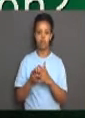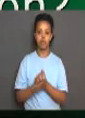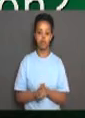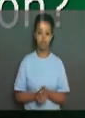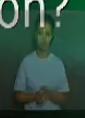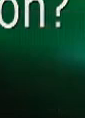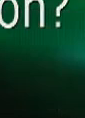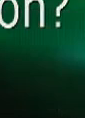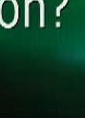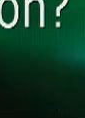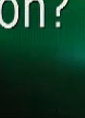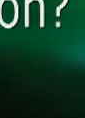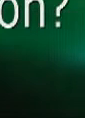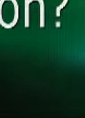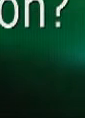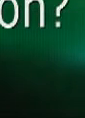Begin.